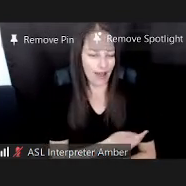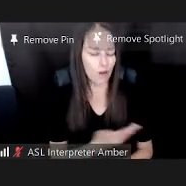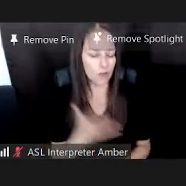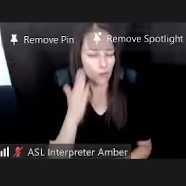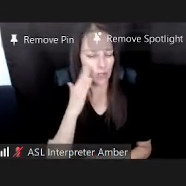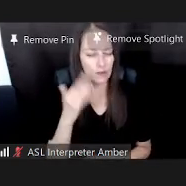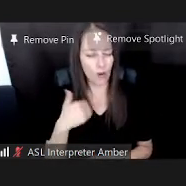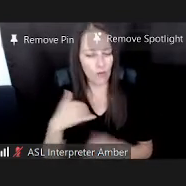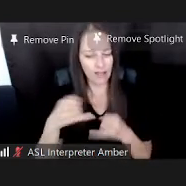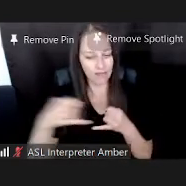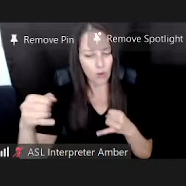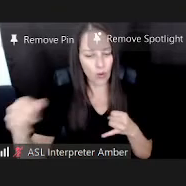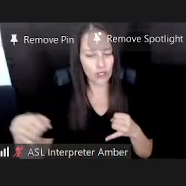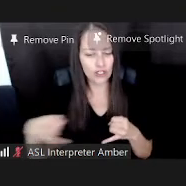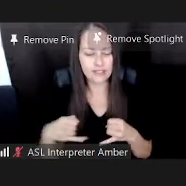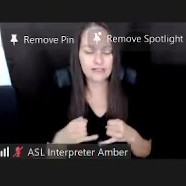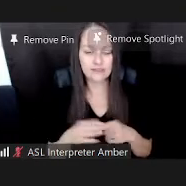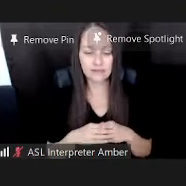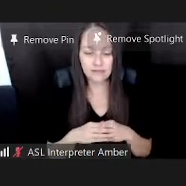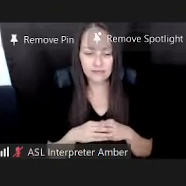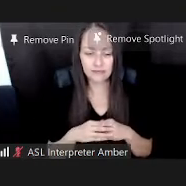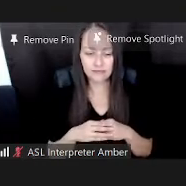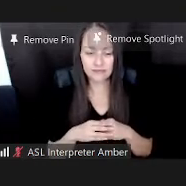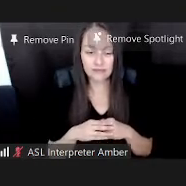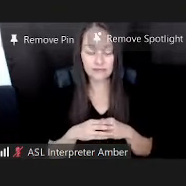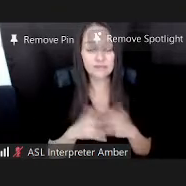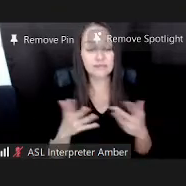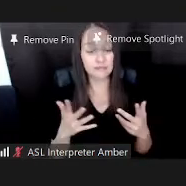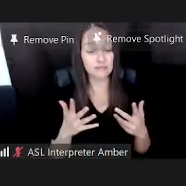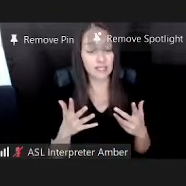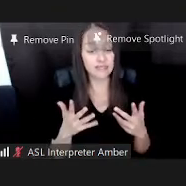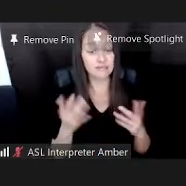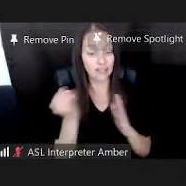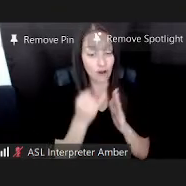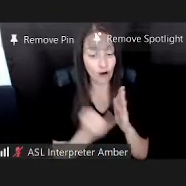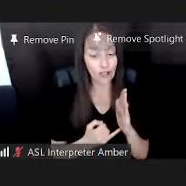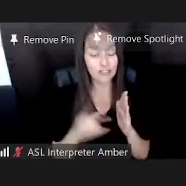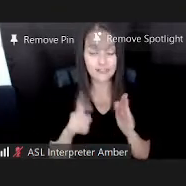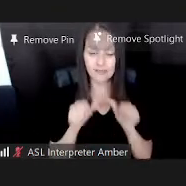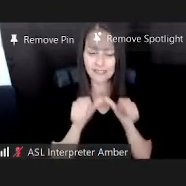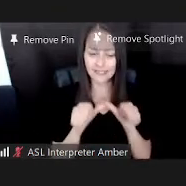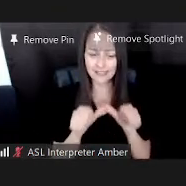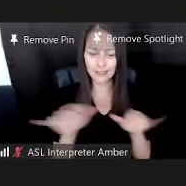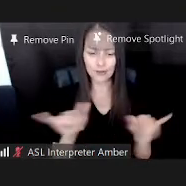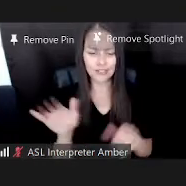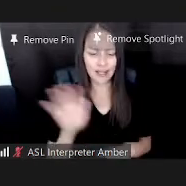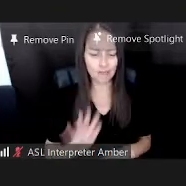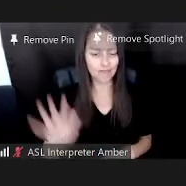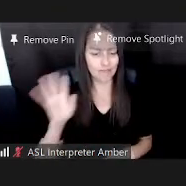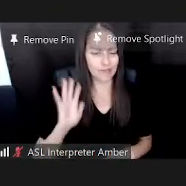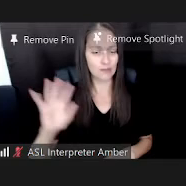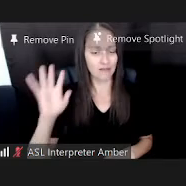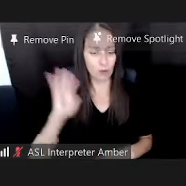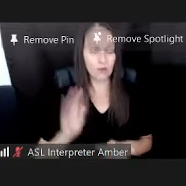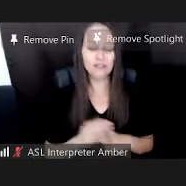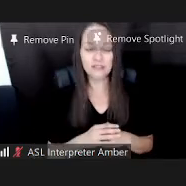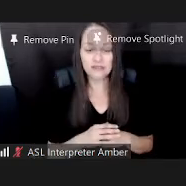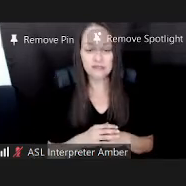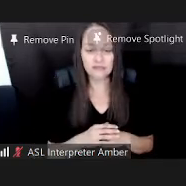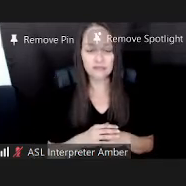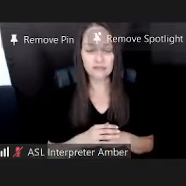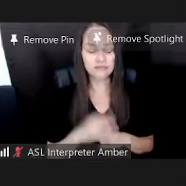And I think the other thing that we have to do is what we always do in the arts, in performance, is that we are